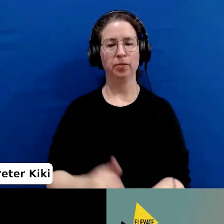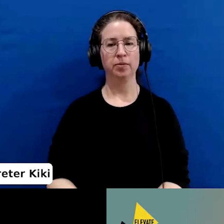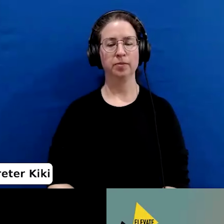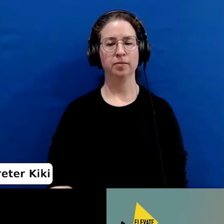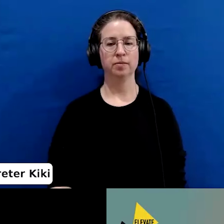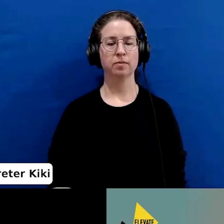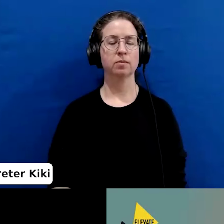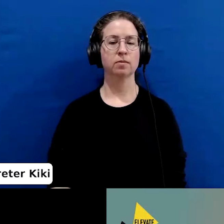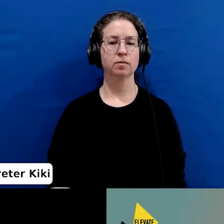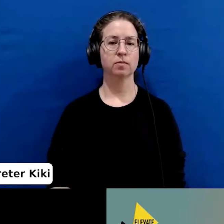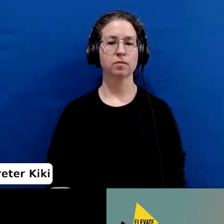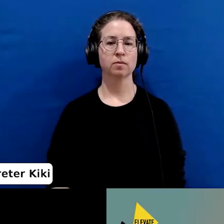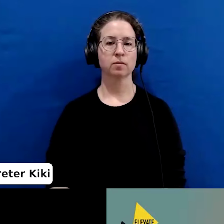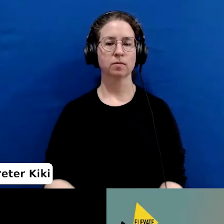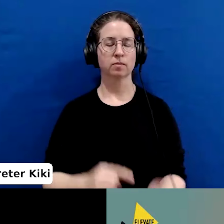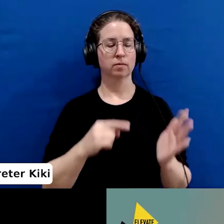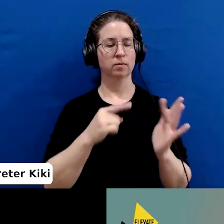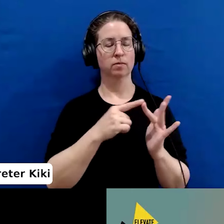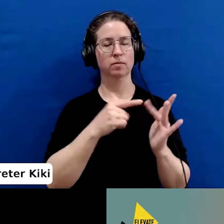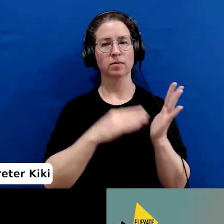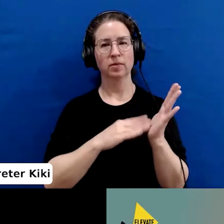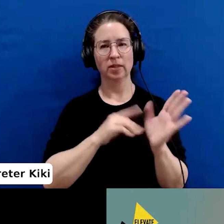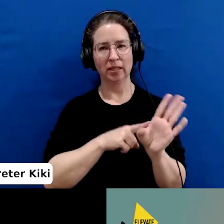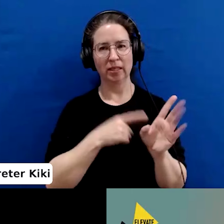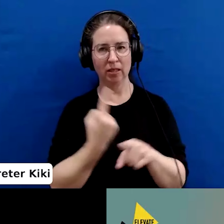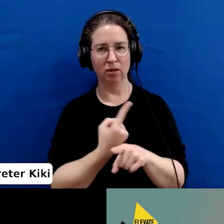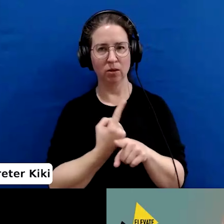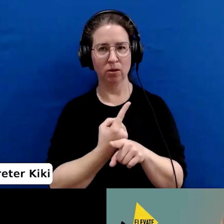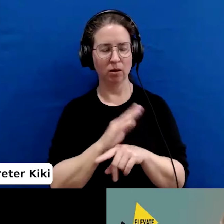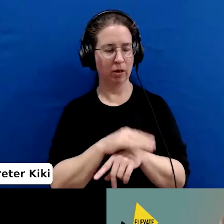There's also quite a few questions about